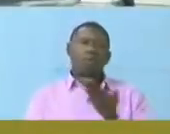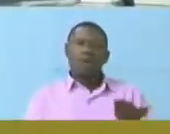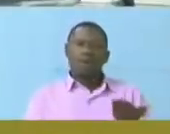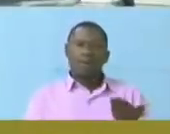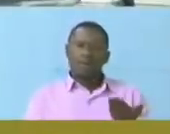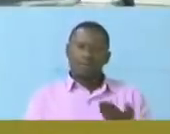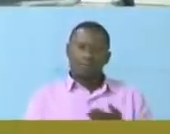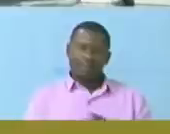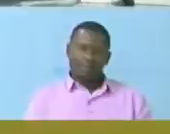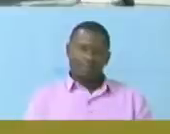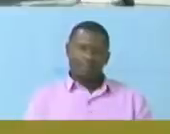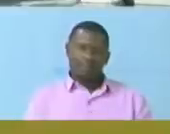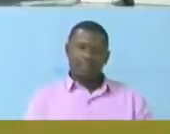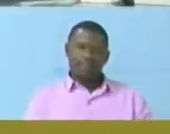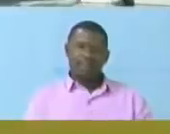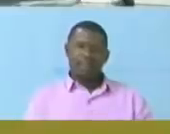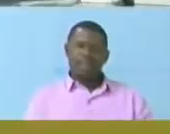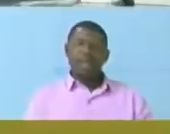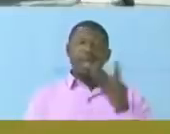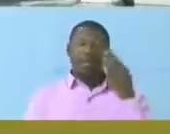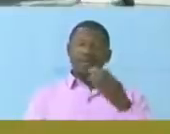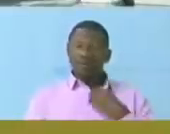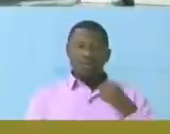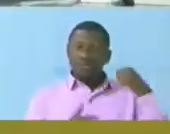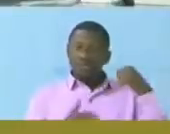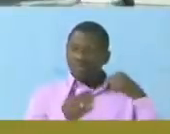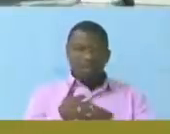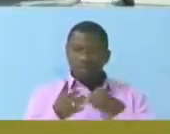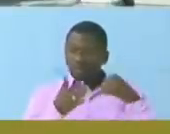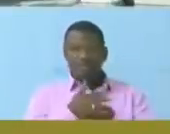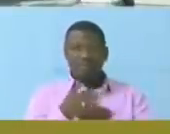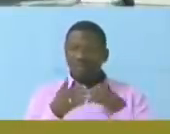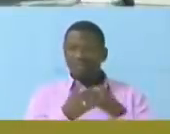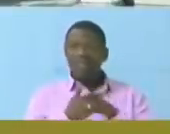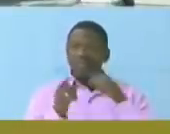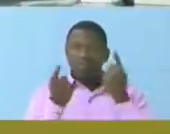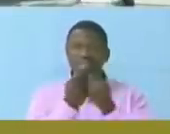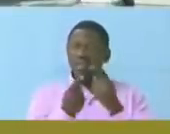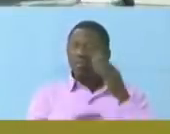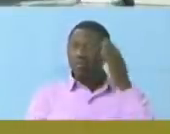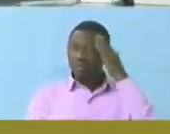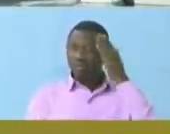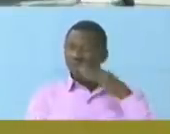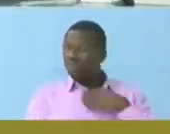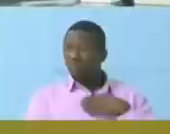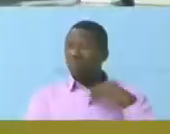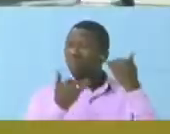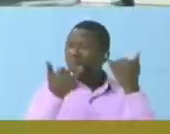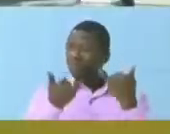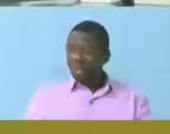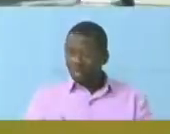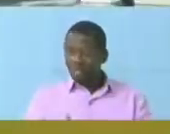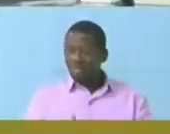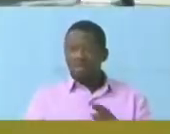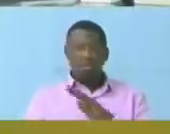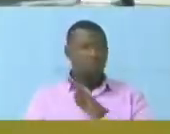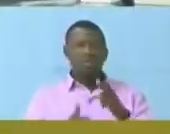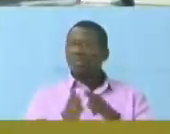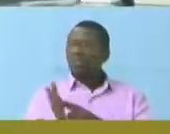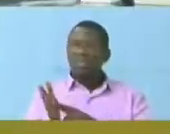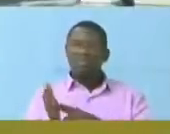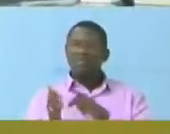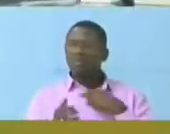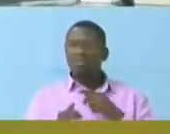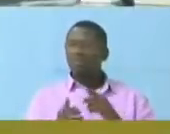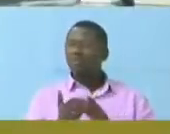to wage a battle that you know you are going to lose. We left a kele wulindi la itene ngayela. There is no need for you to wage a war. Uto